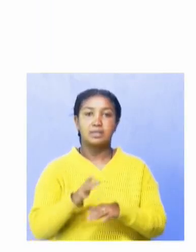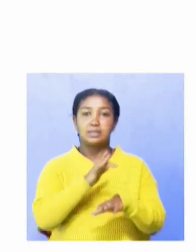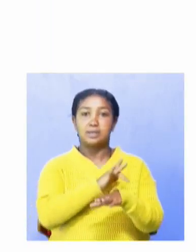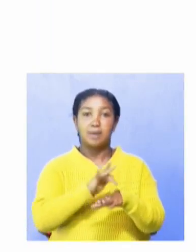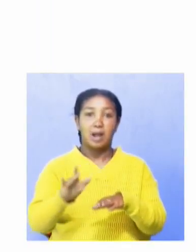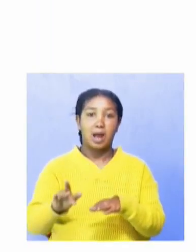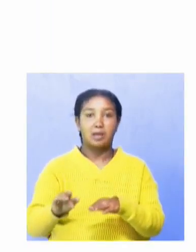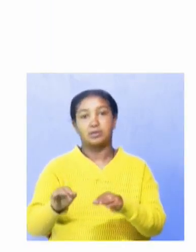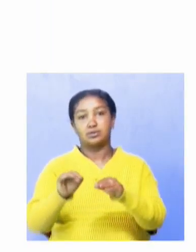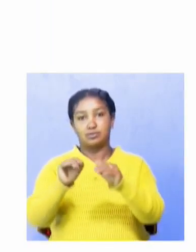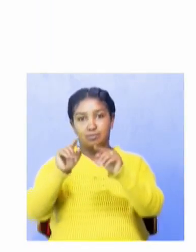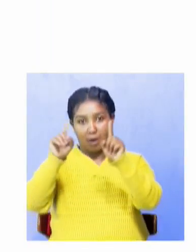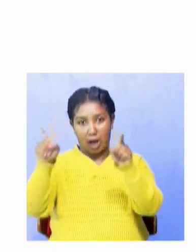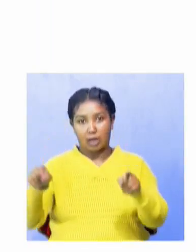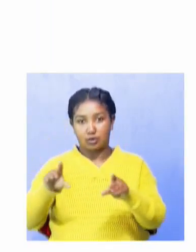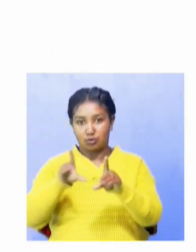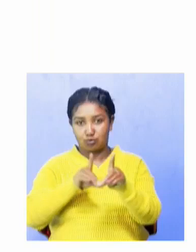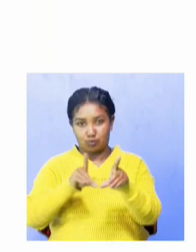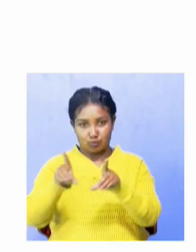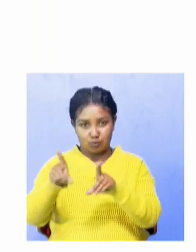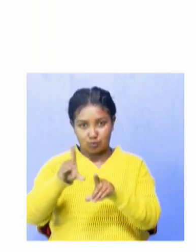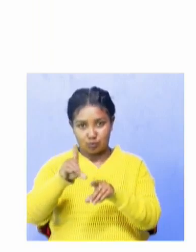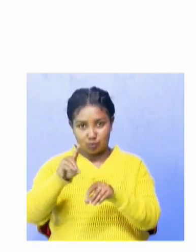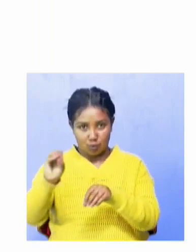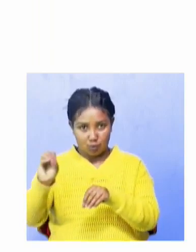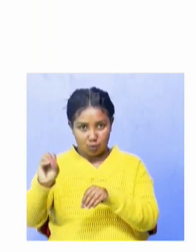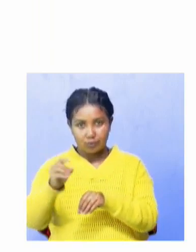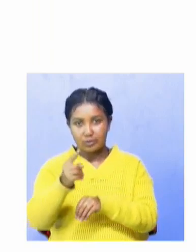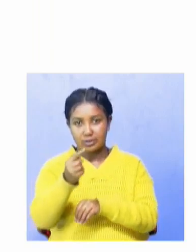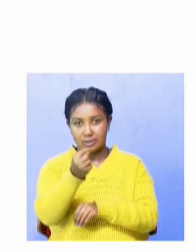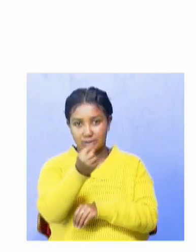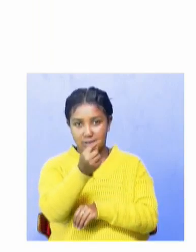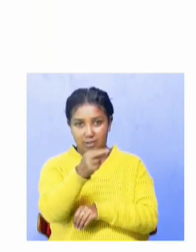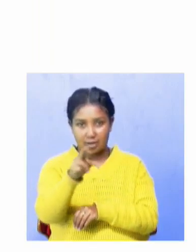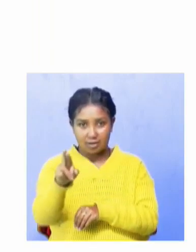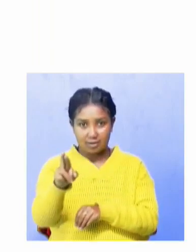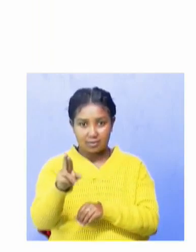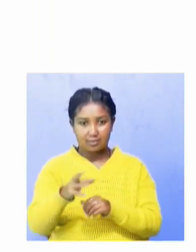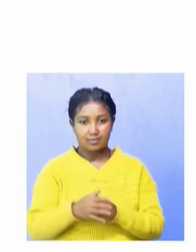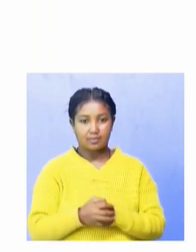in the bracket do their